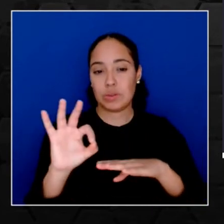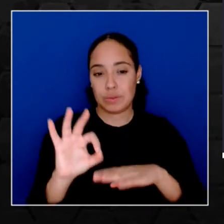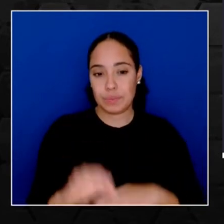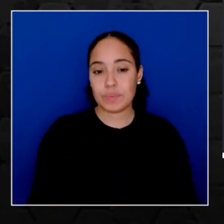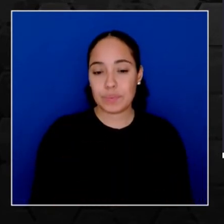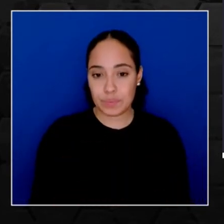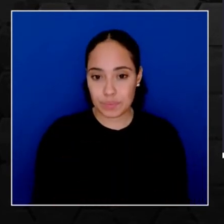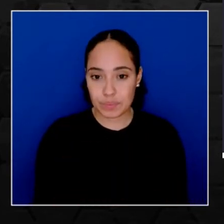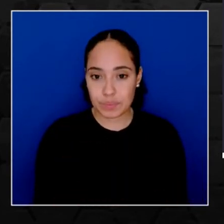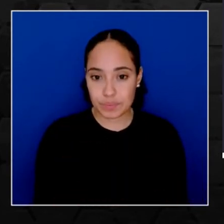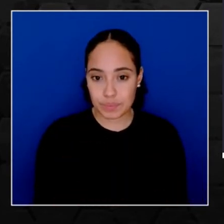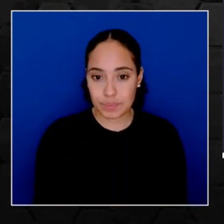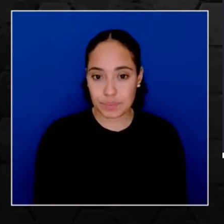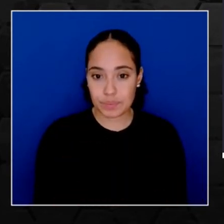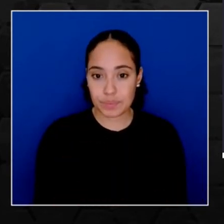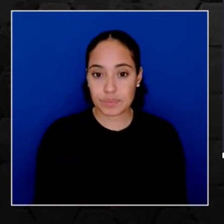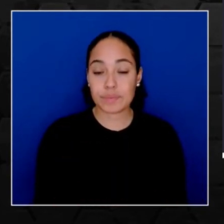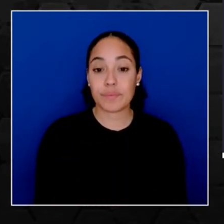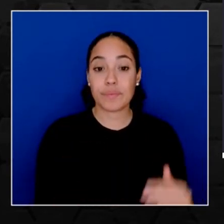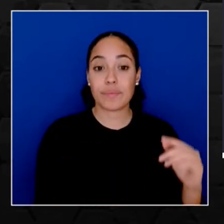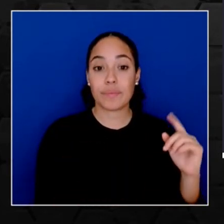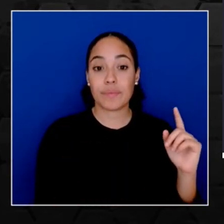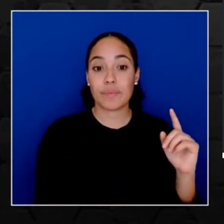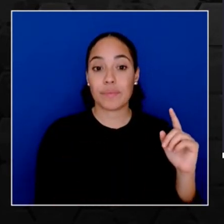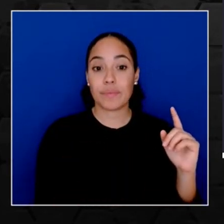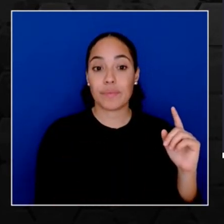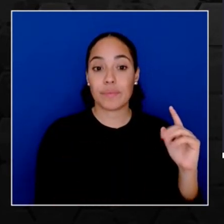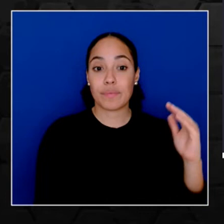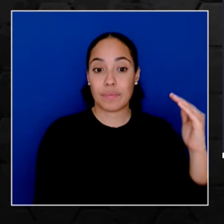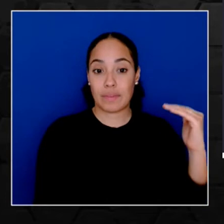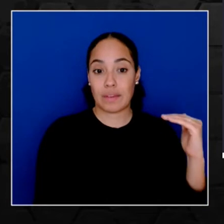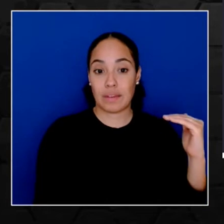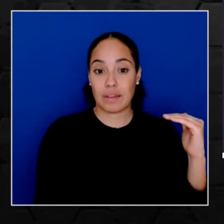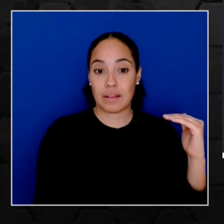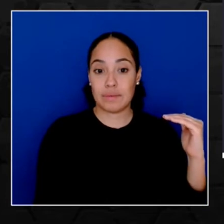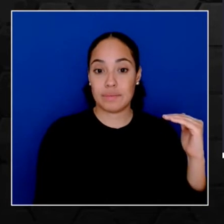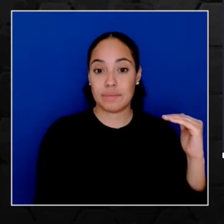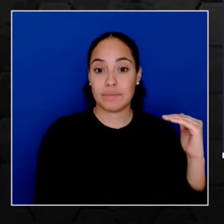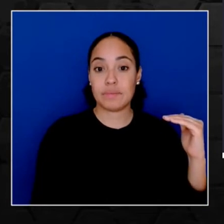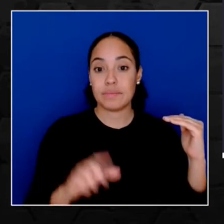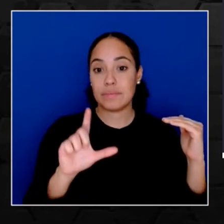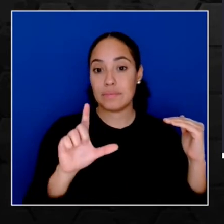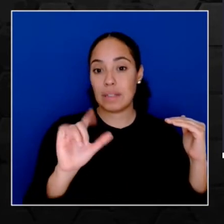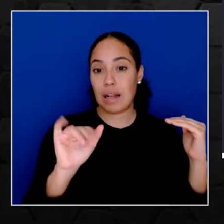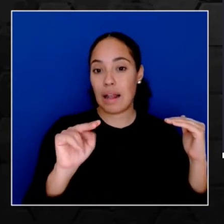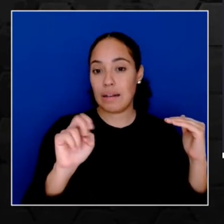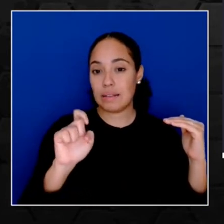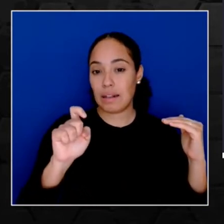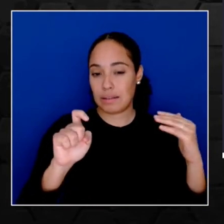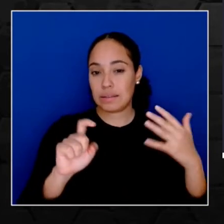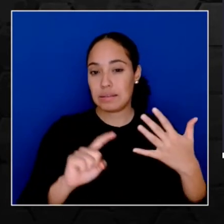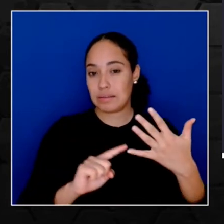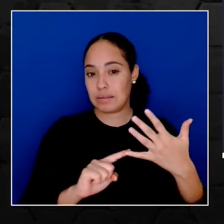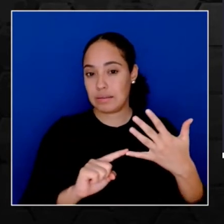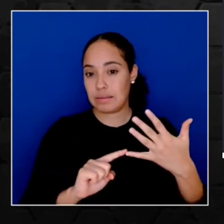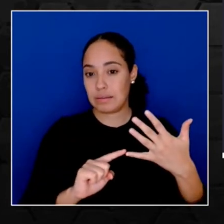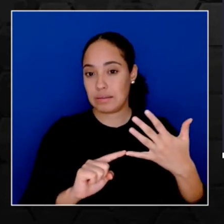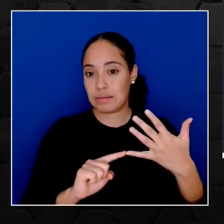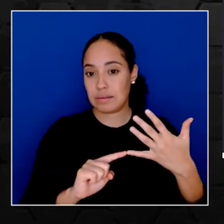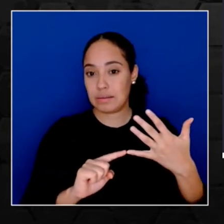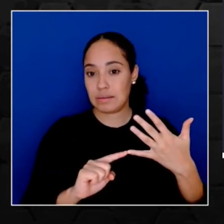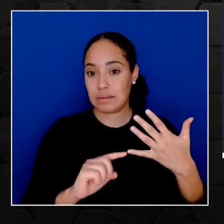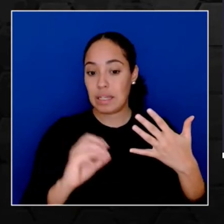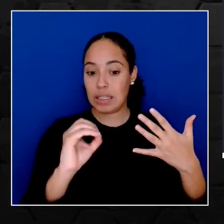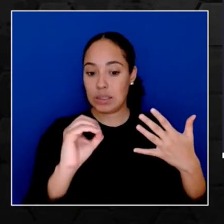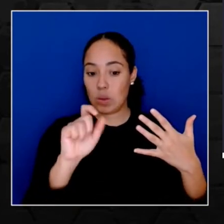From line y, this is the function called data sync, because I have to sync the data from the ys. Why I'm doing that? Because I have to compare with 0, because line x,